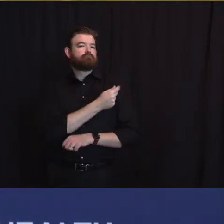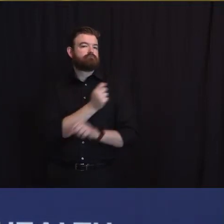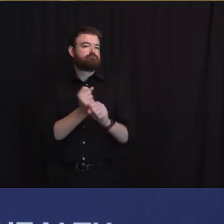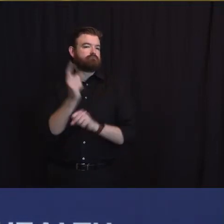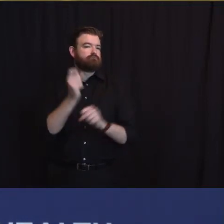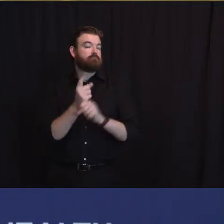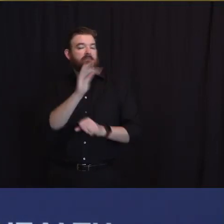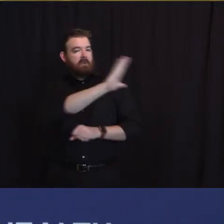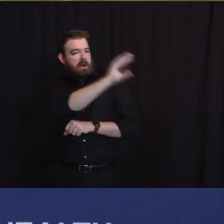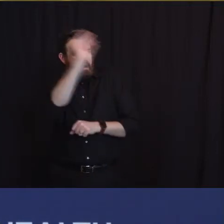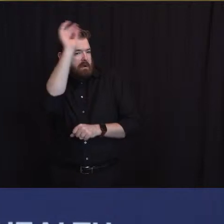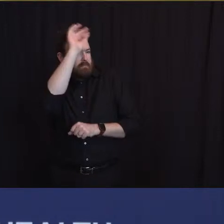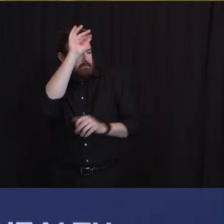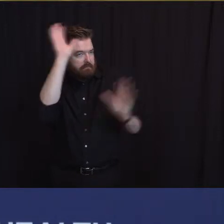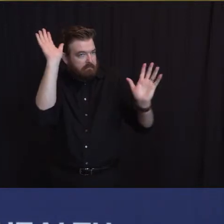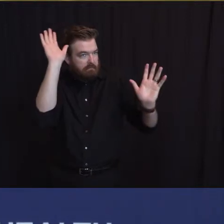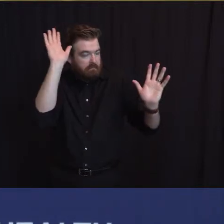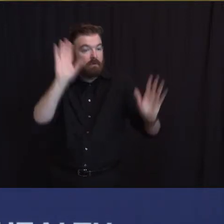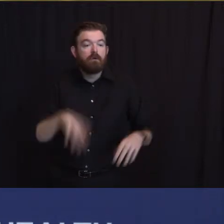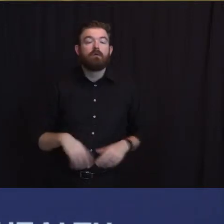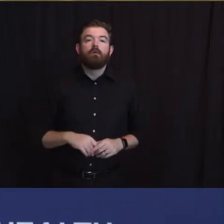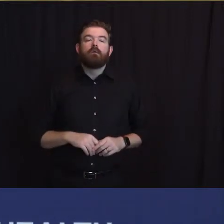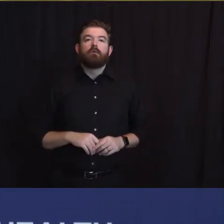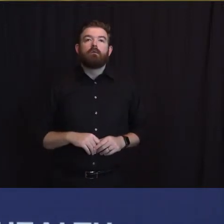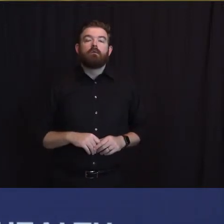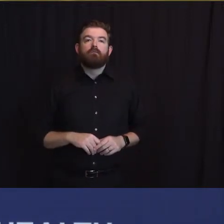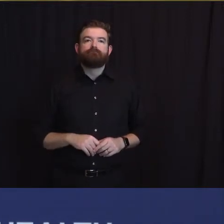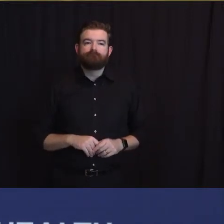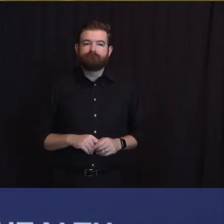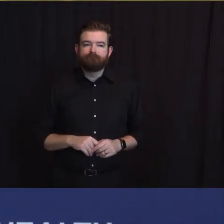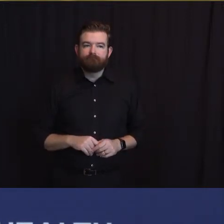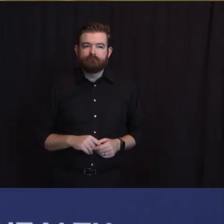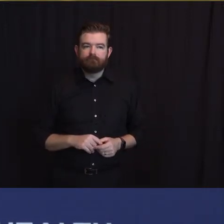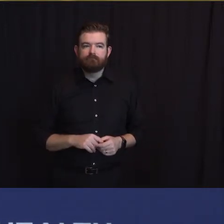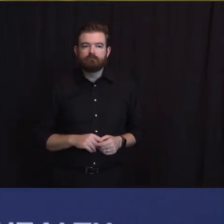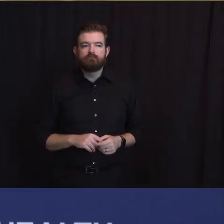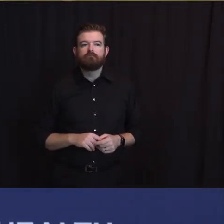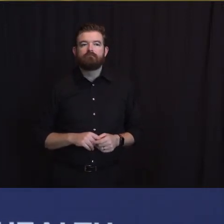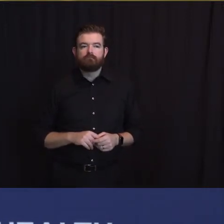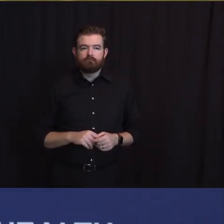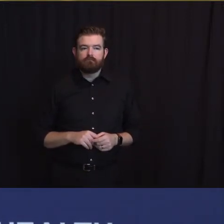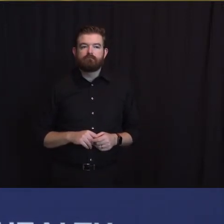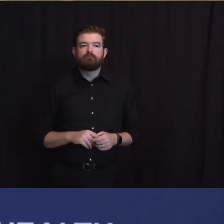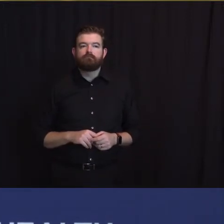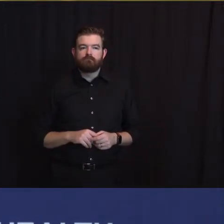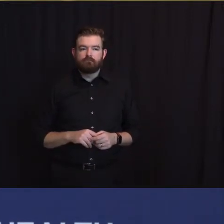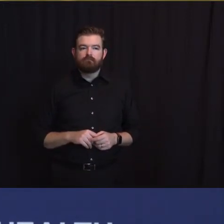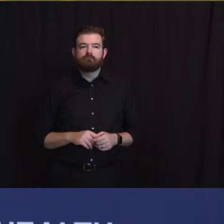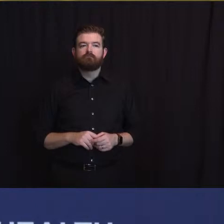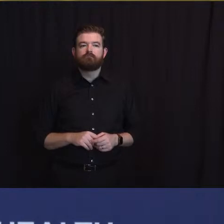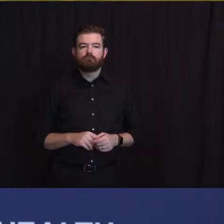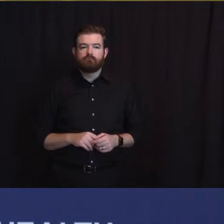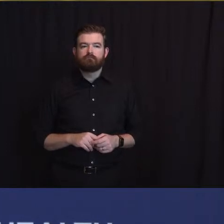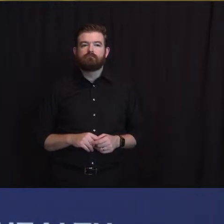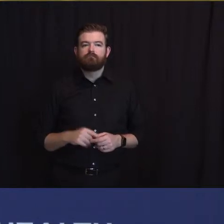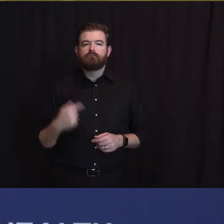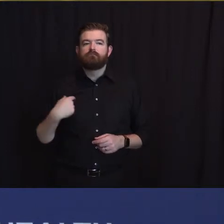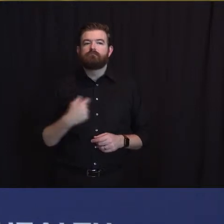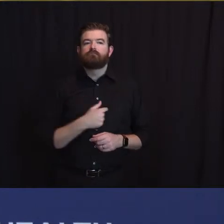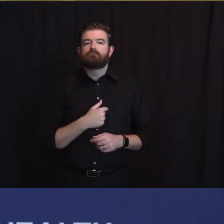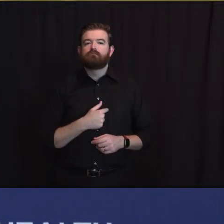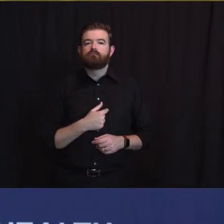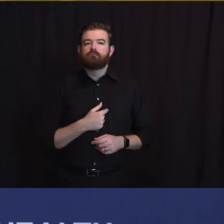want to keep either literally or figuratively the infrastructure that we have so painstakingly built to get us to where we are